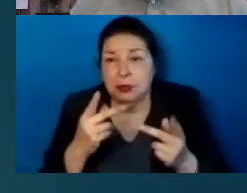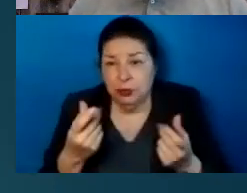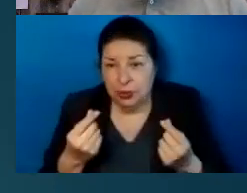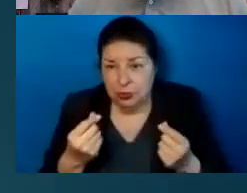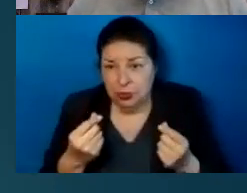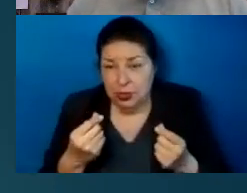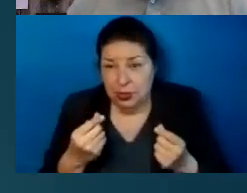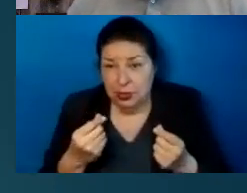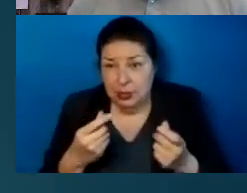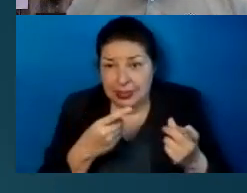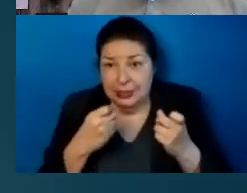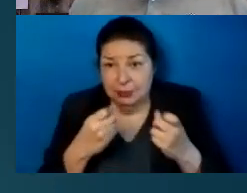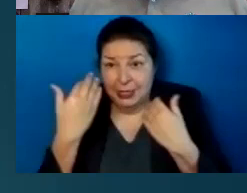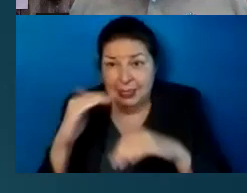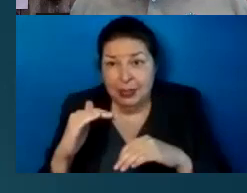limit.